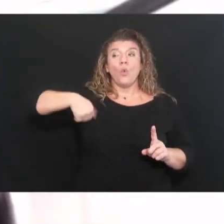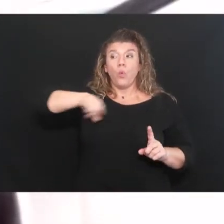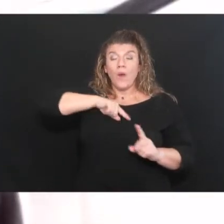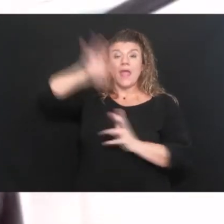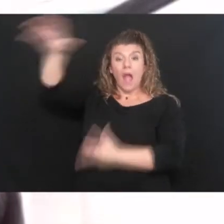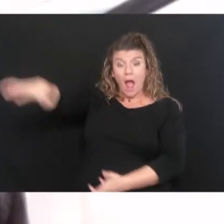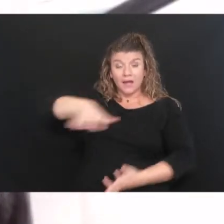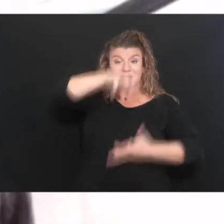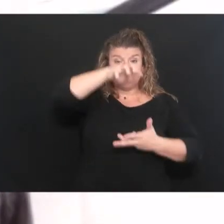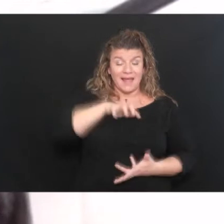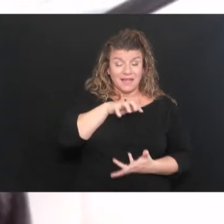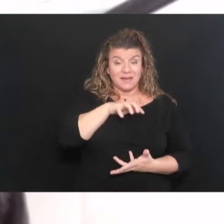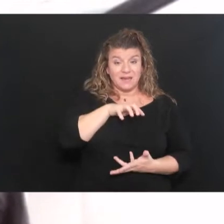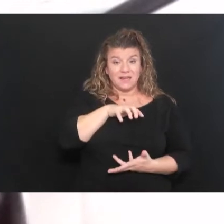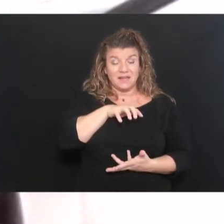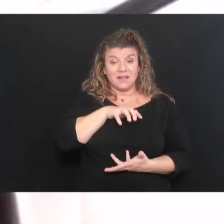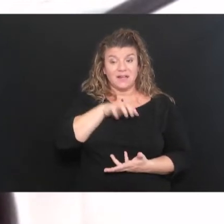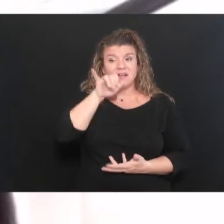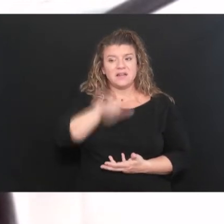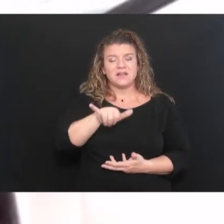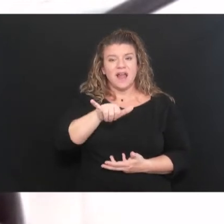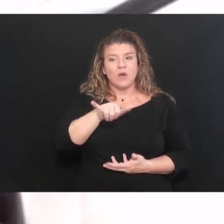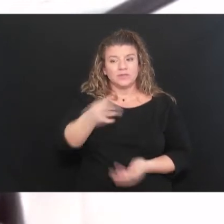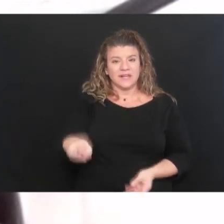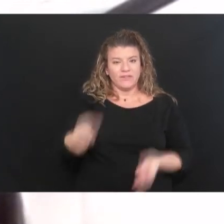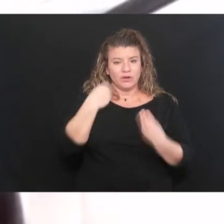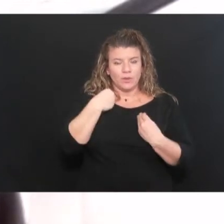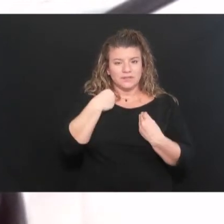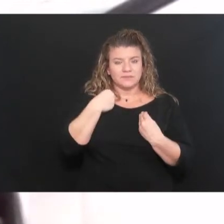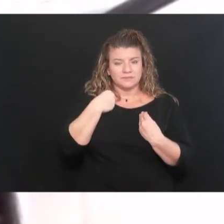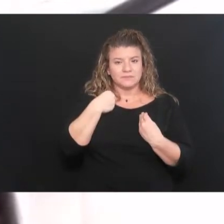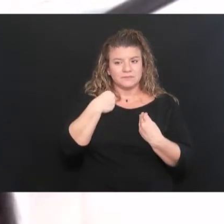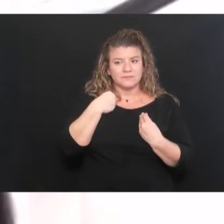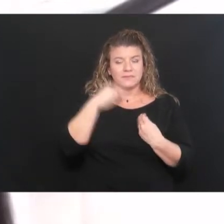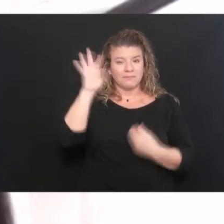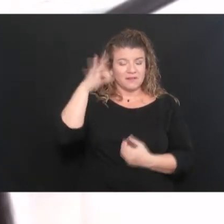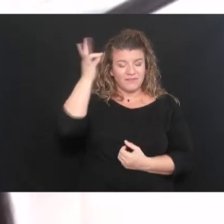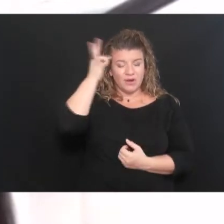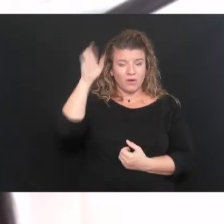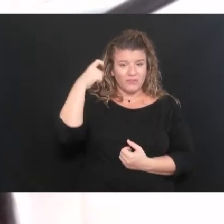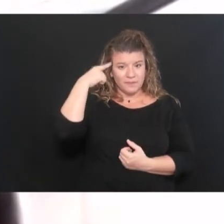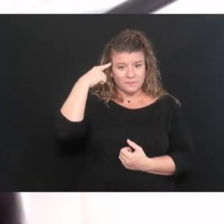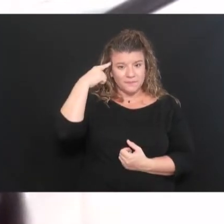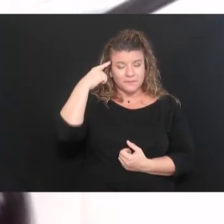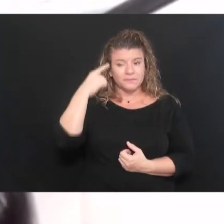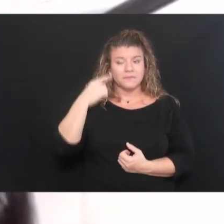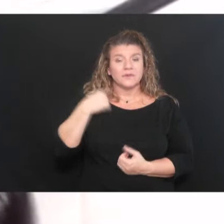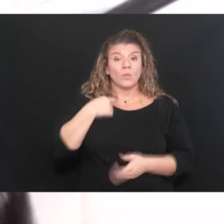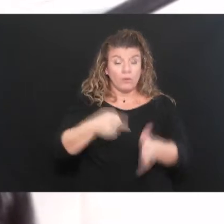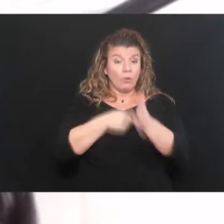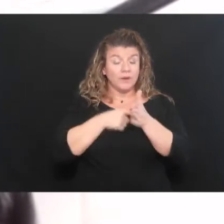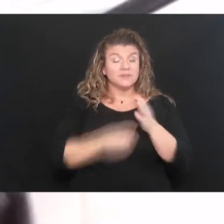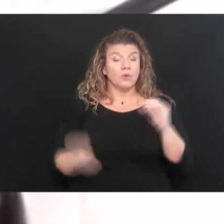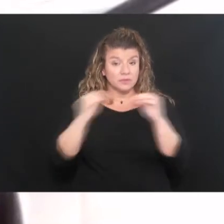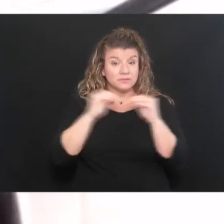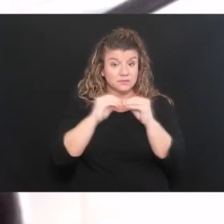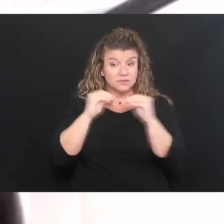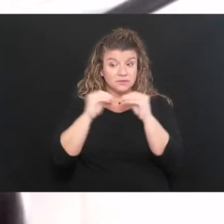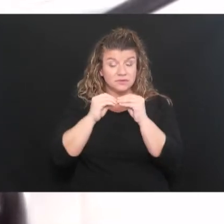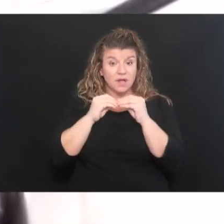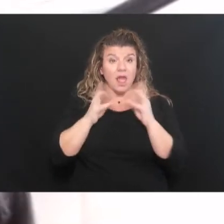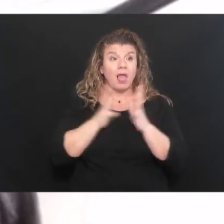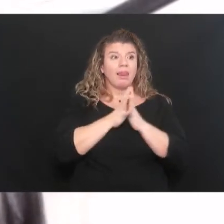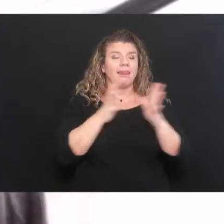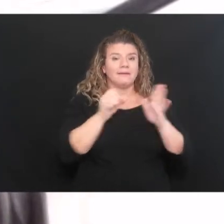supply in that was allotted to us basically by the federal government. We did request more. A lot of states have